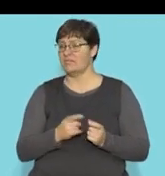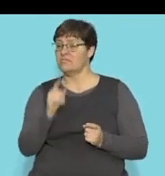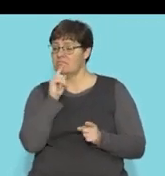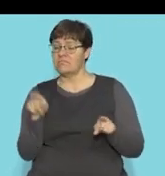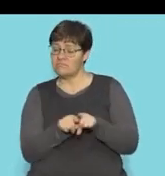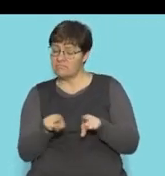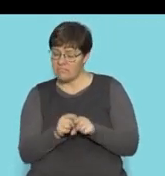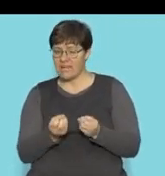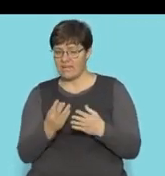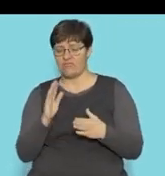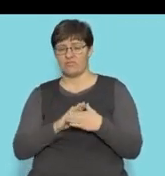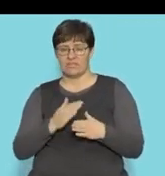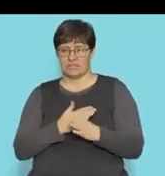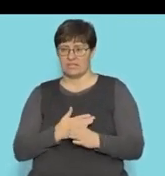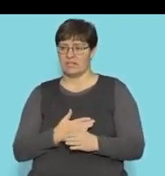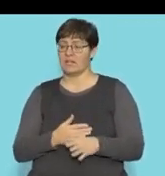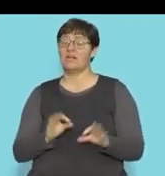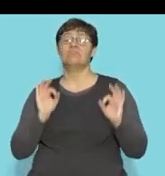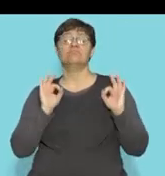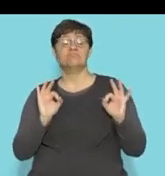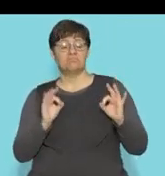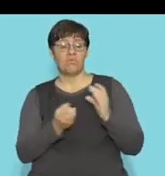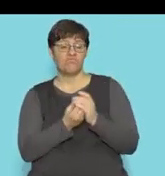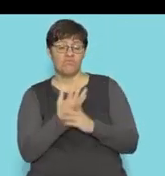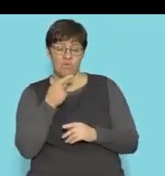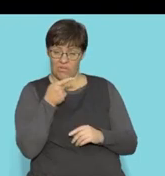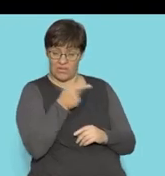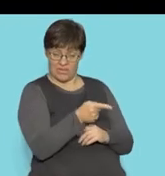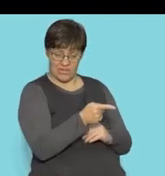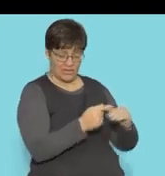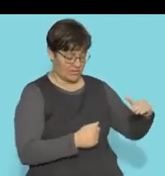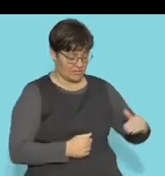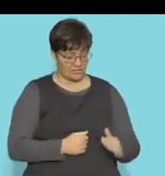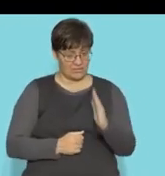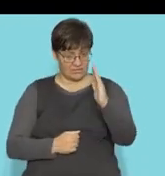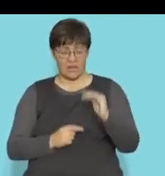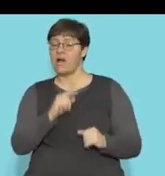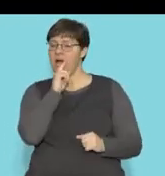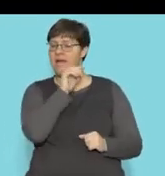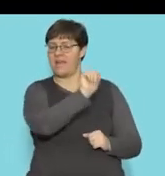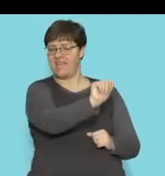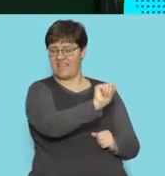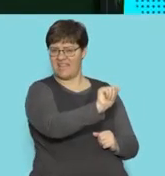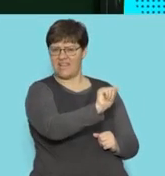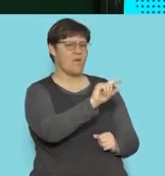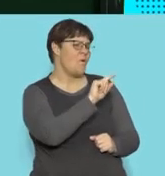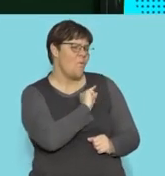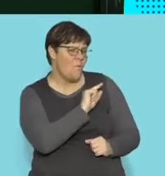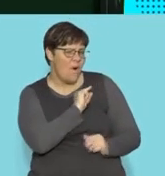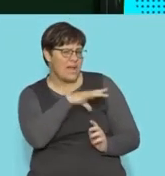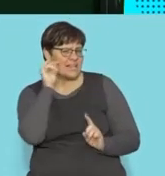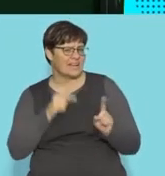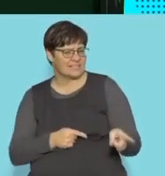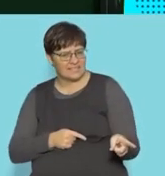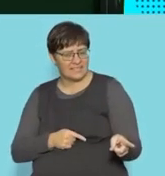also provide reasons. Our ideal population growth curve is graph A. And why have